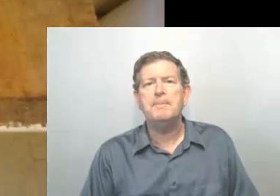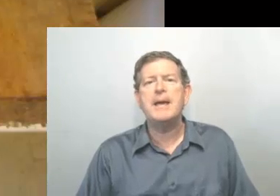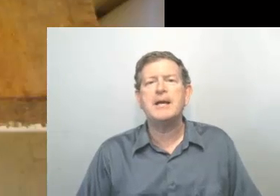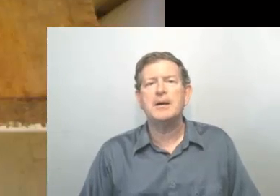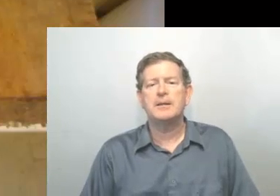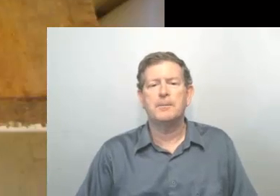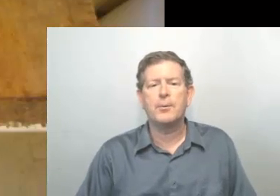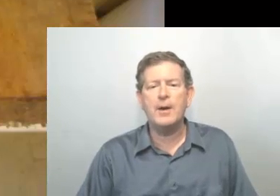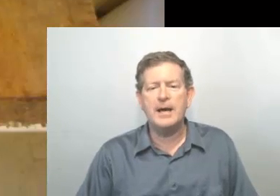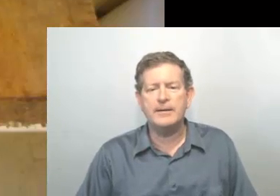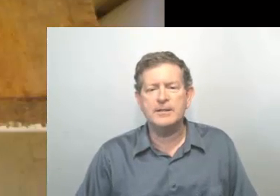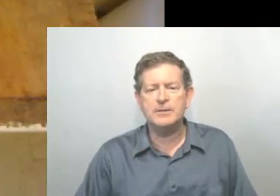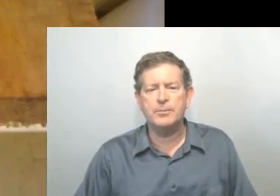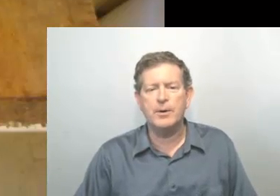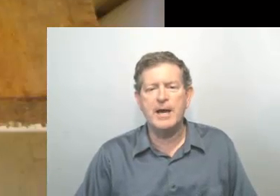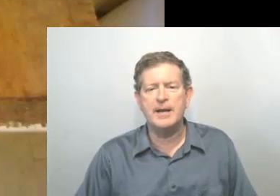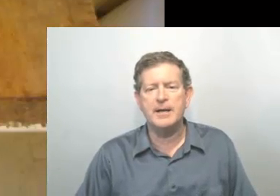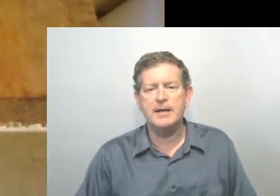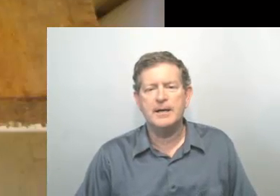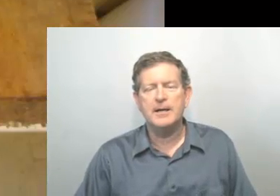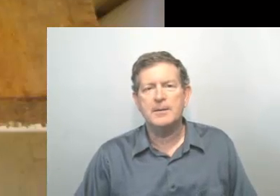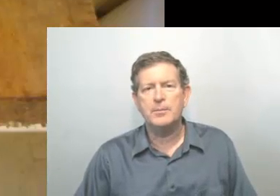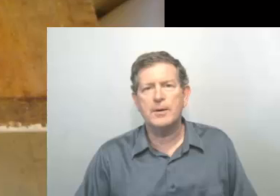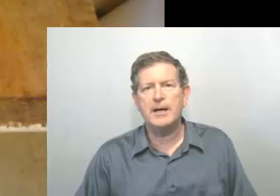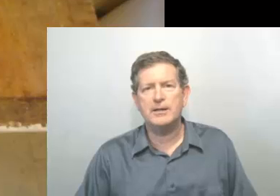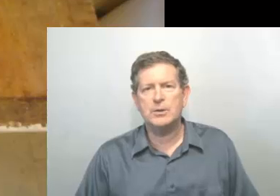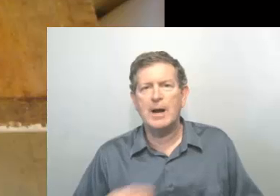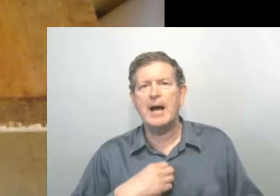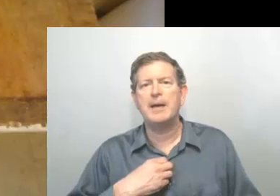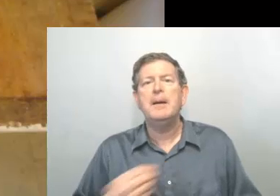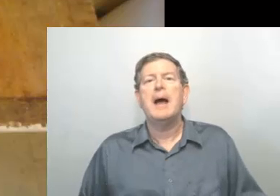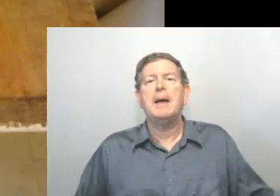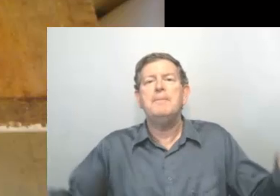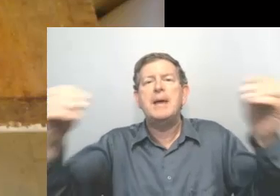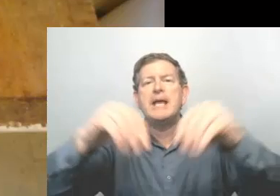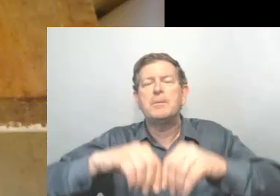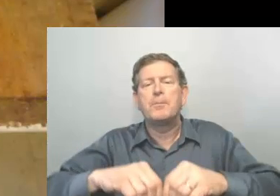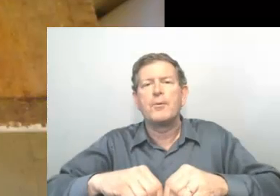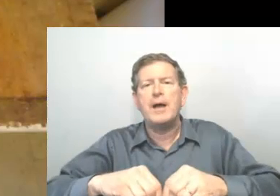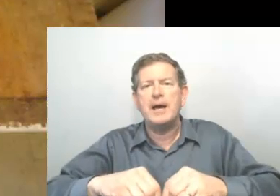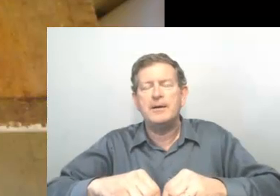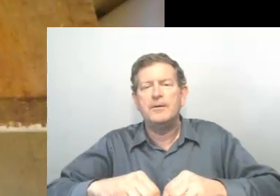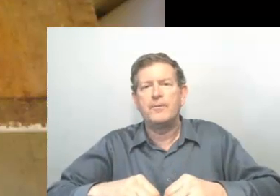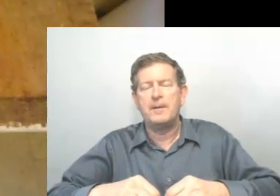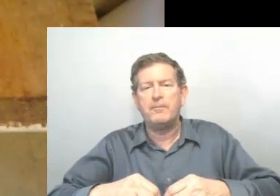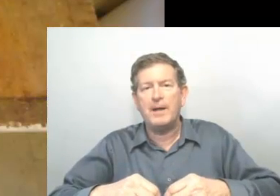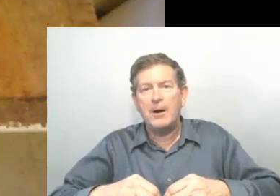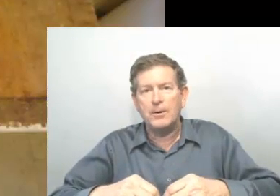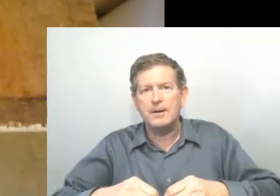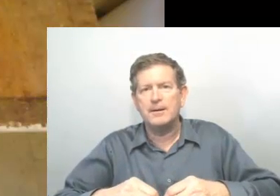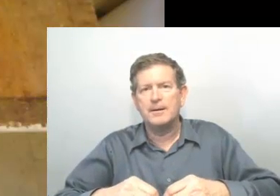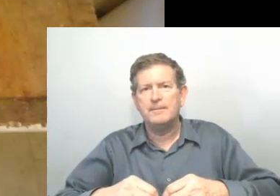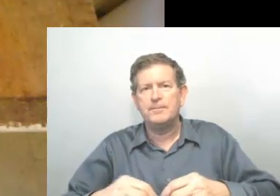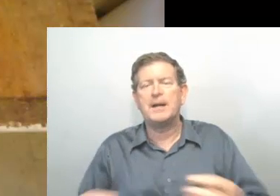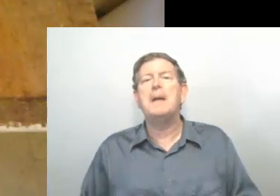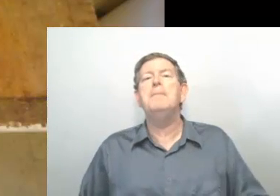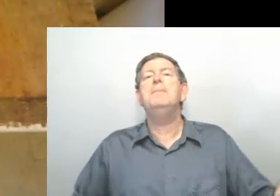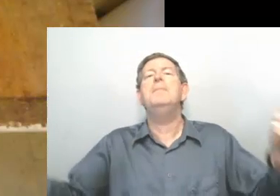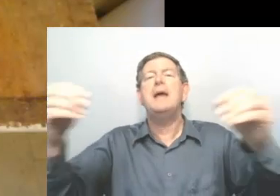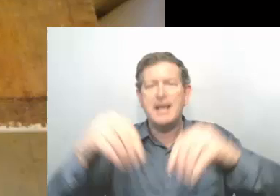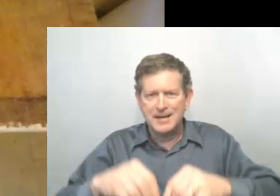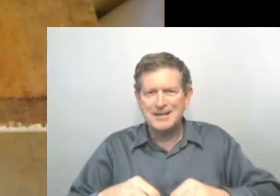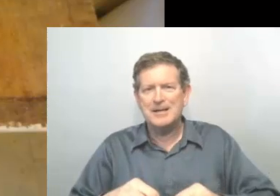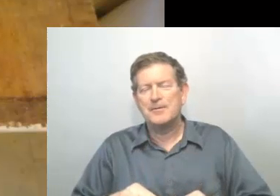to make bread. This is bread. So I make bread from the flour that